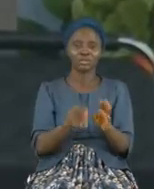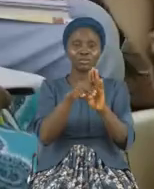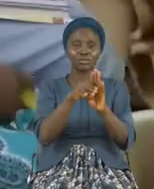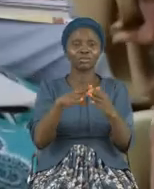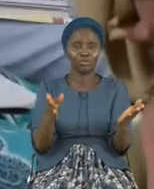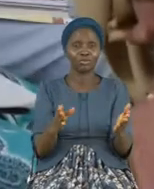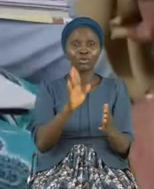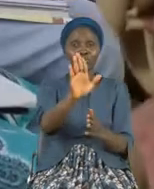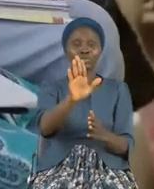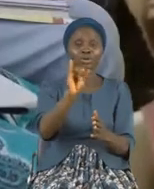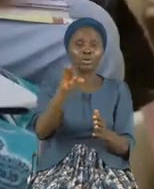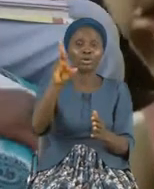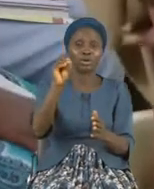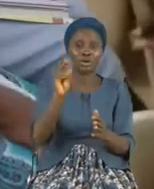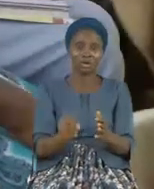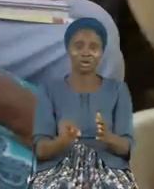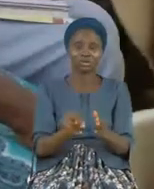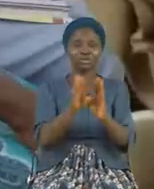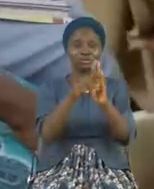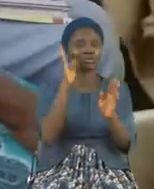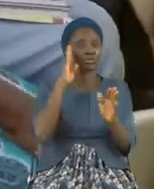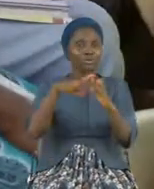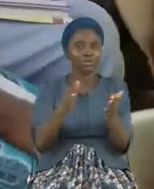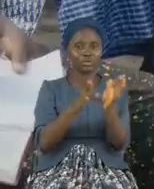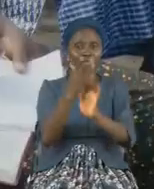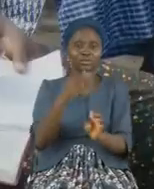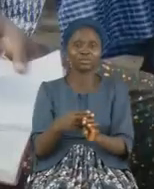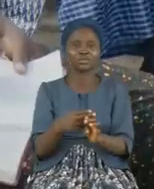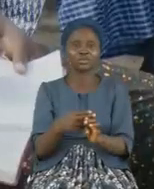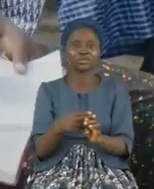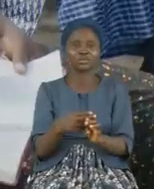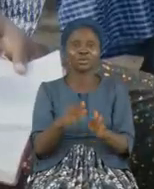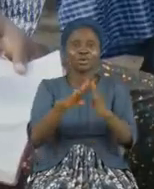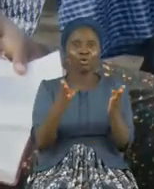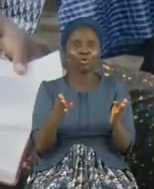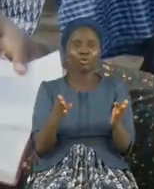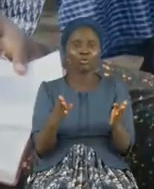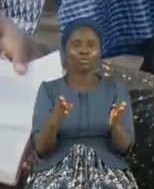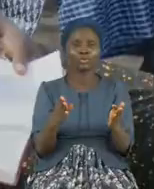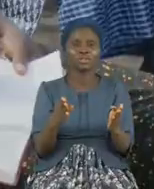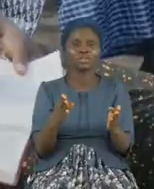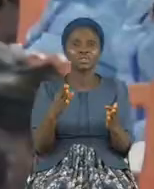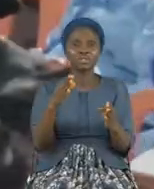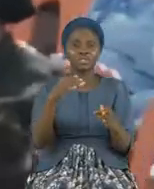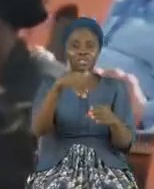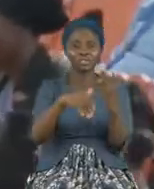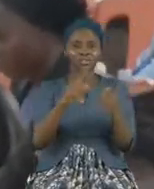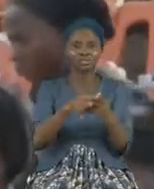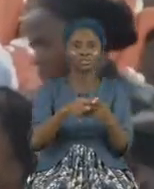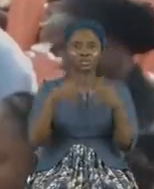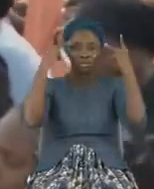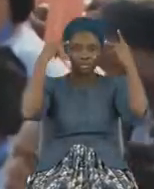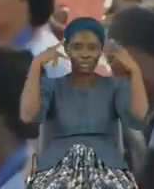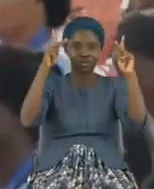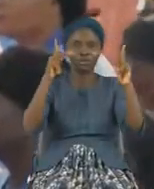open. Yeah. Open into power. Yeah. Open into prosperity. Yeah.